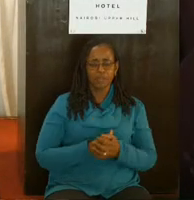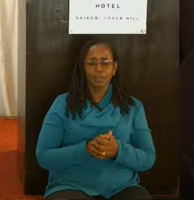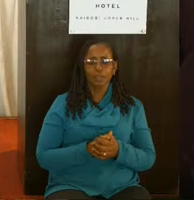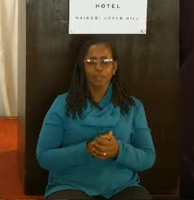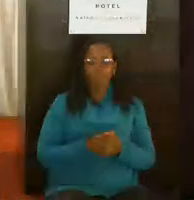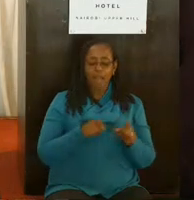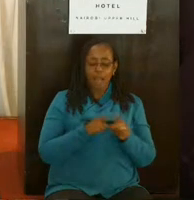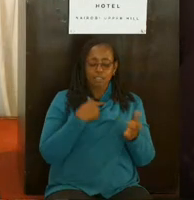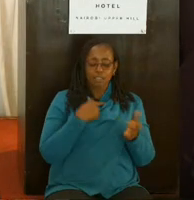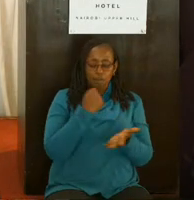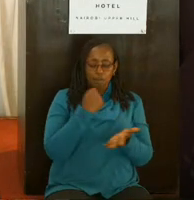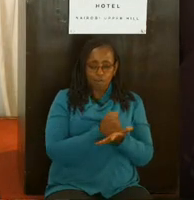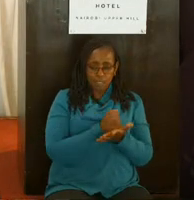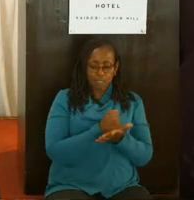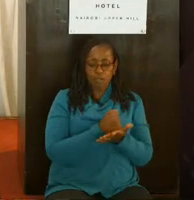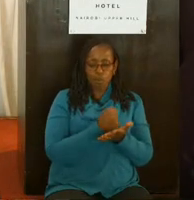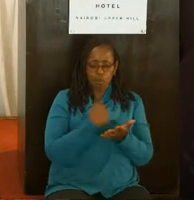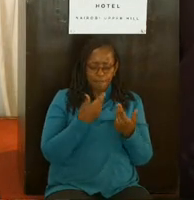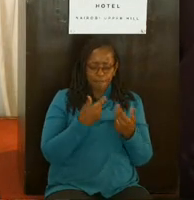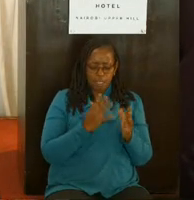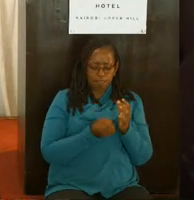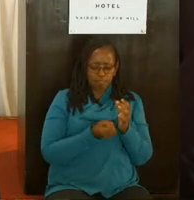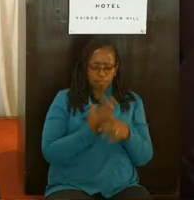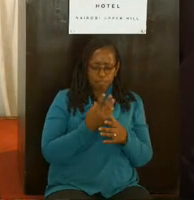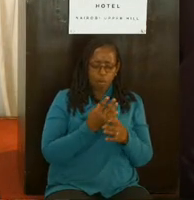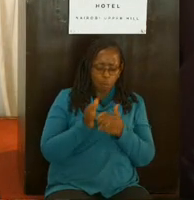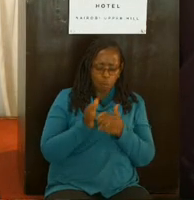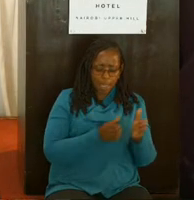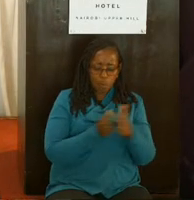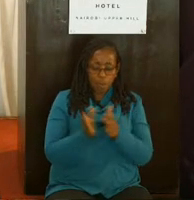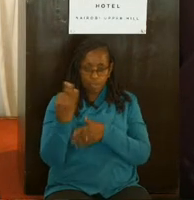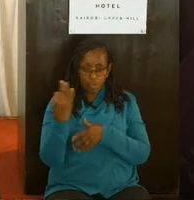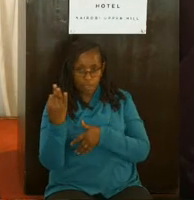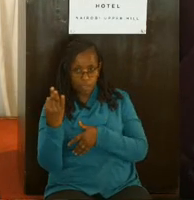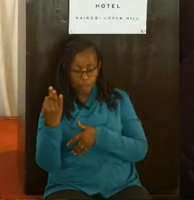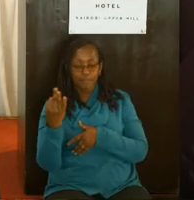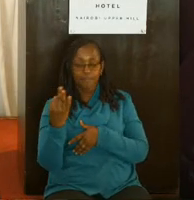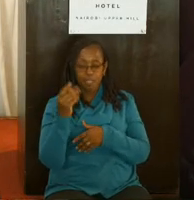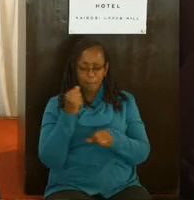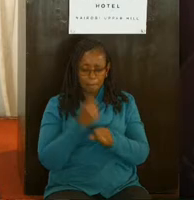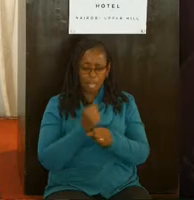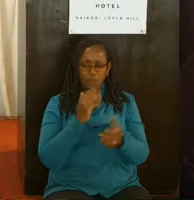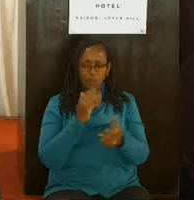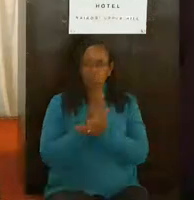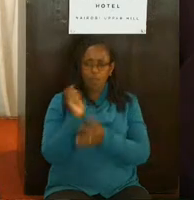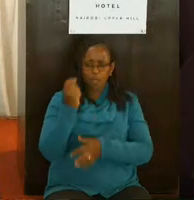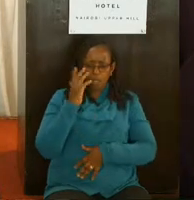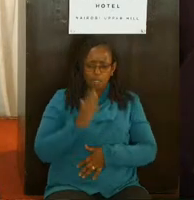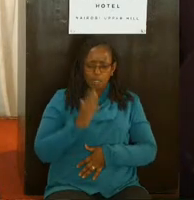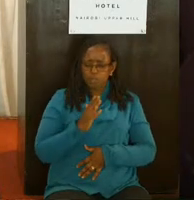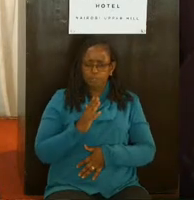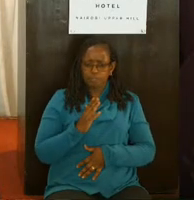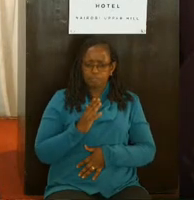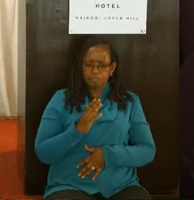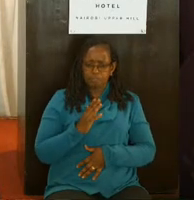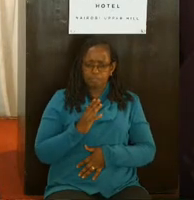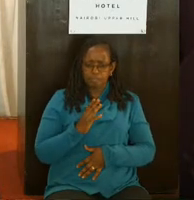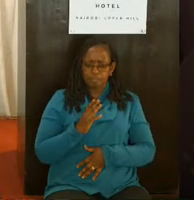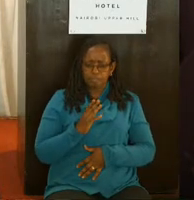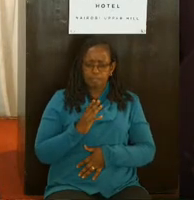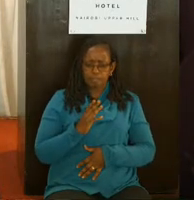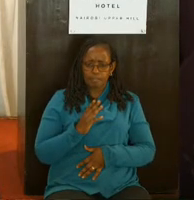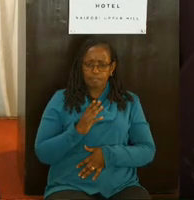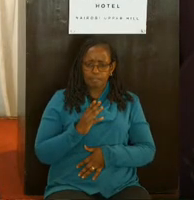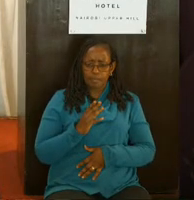as an office also we have come up with three mechanisms to ensure that Kenyans do not find themselves